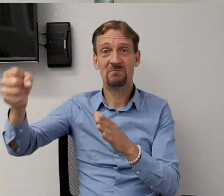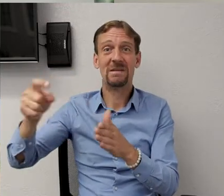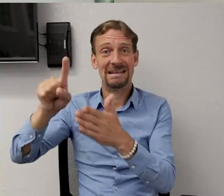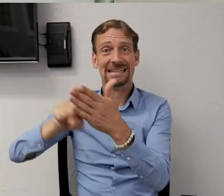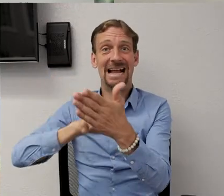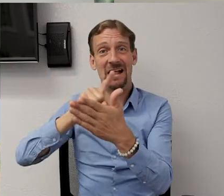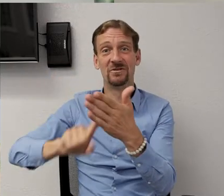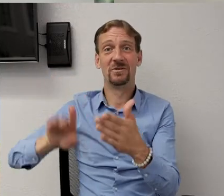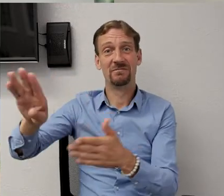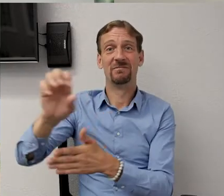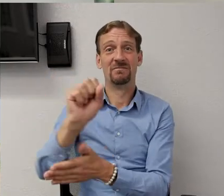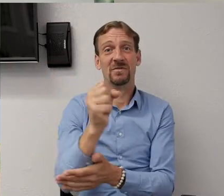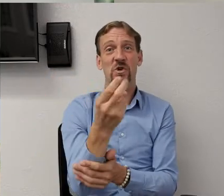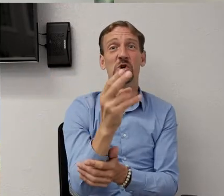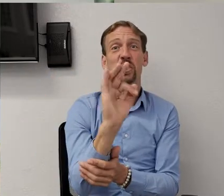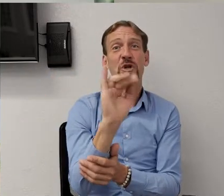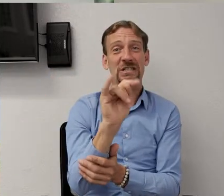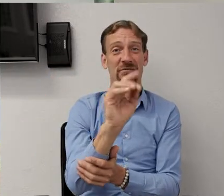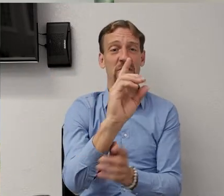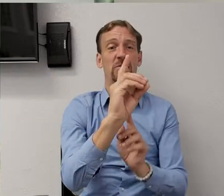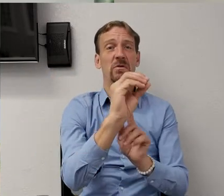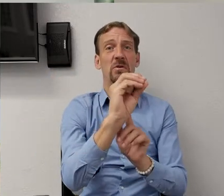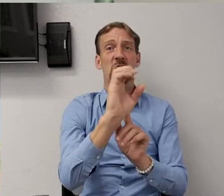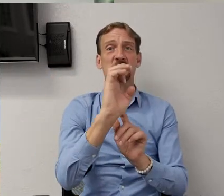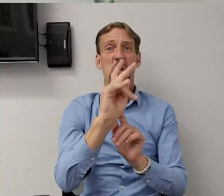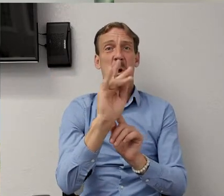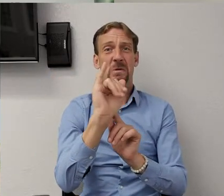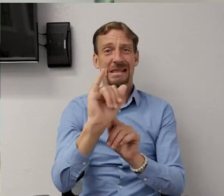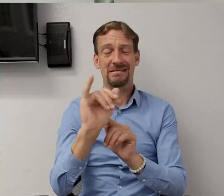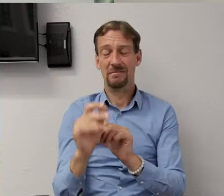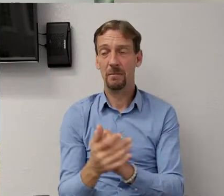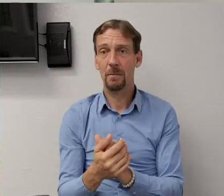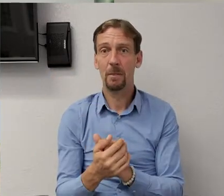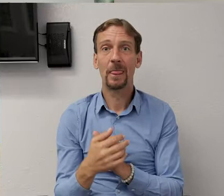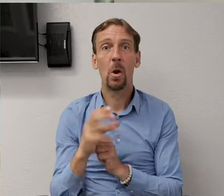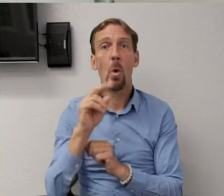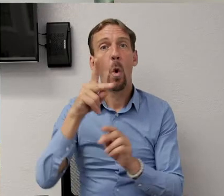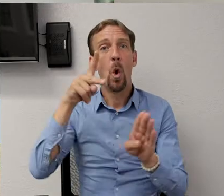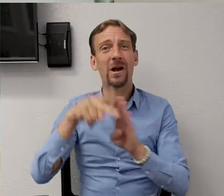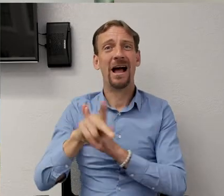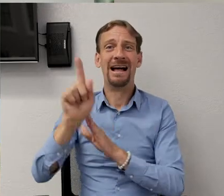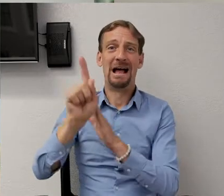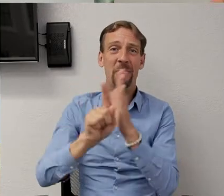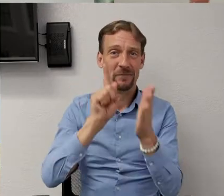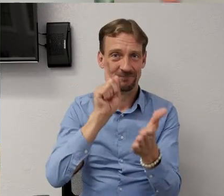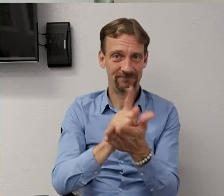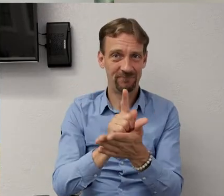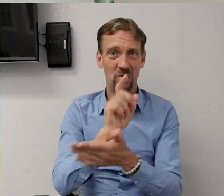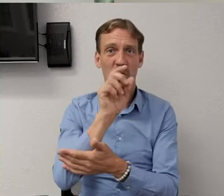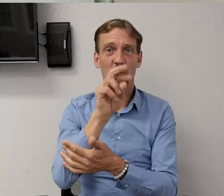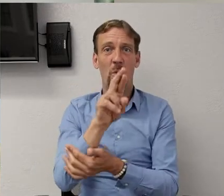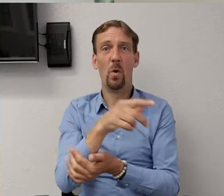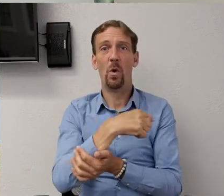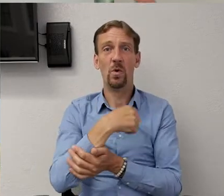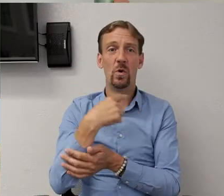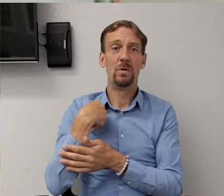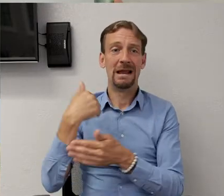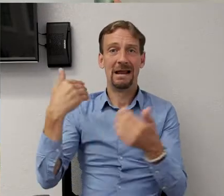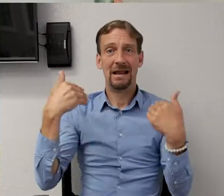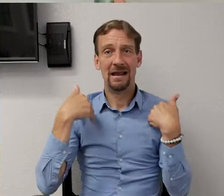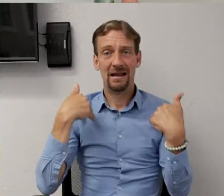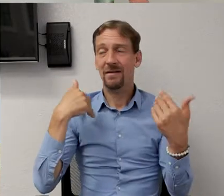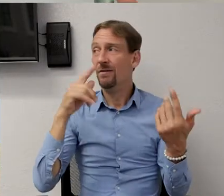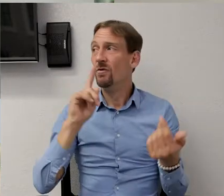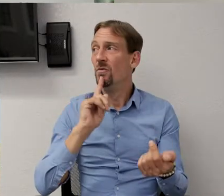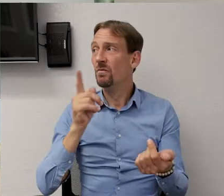their shift, or that we're cutting back their hours, or that we've actually furloughed, which is